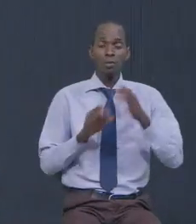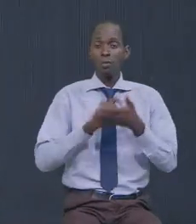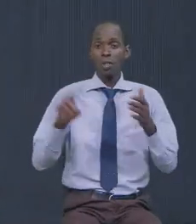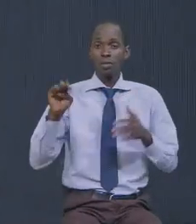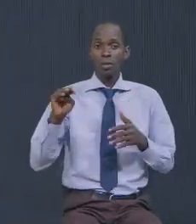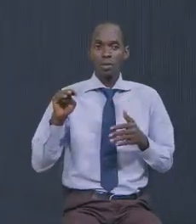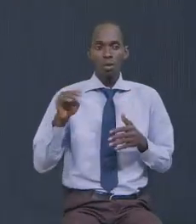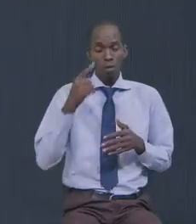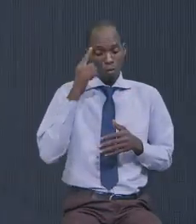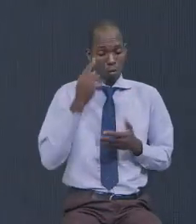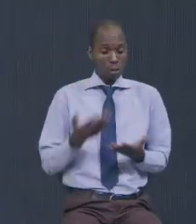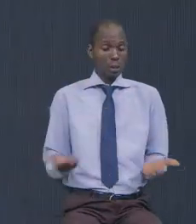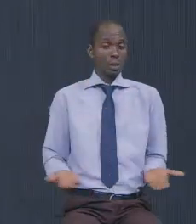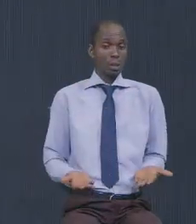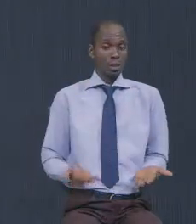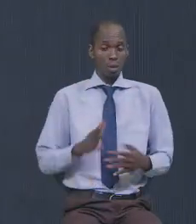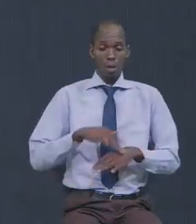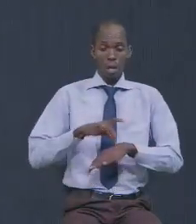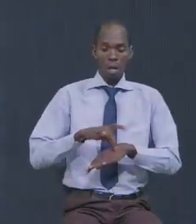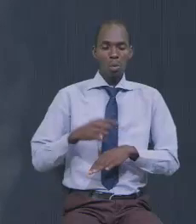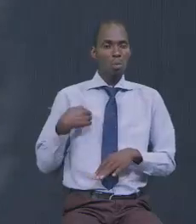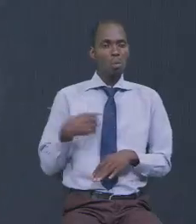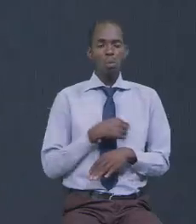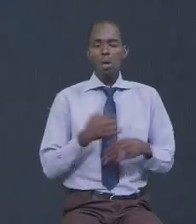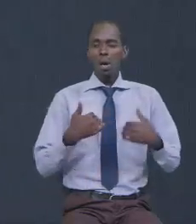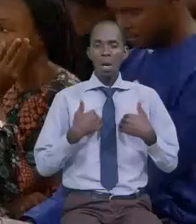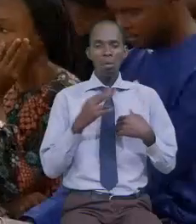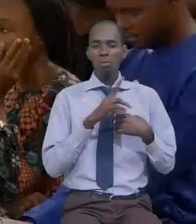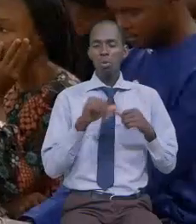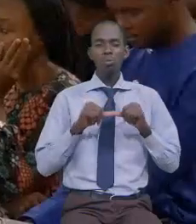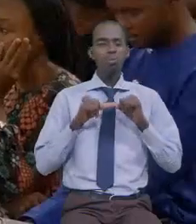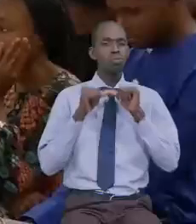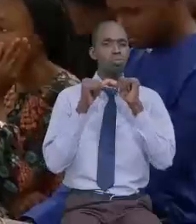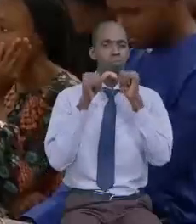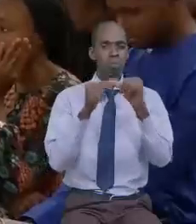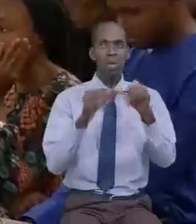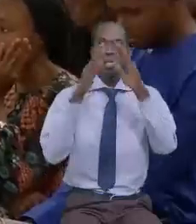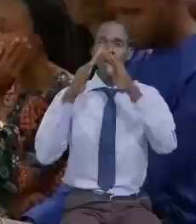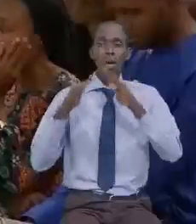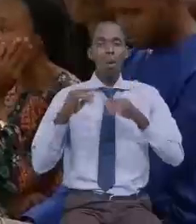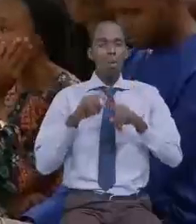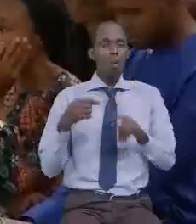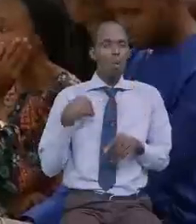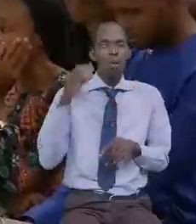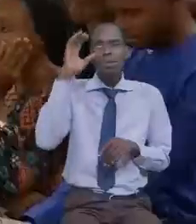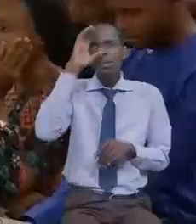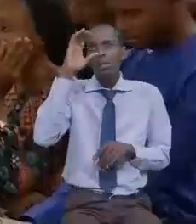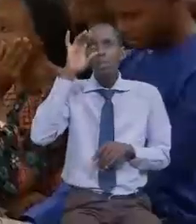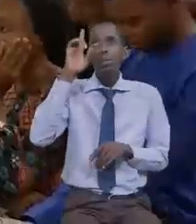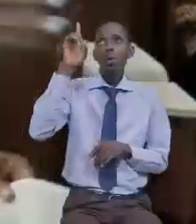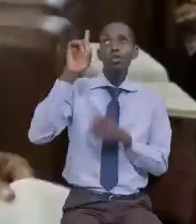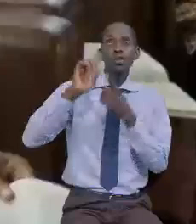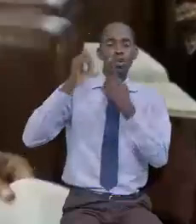have no continuing city, but we seek one to come. We're seeking that city